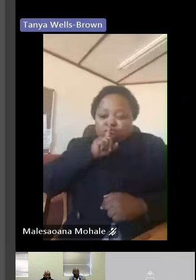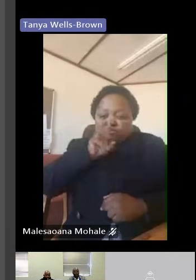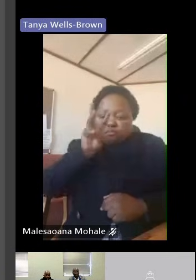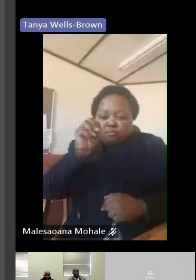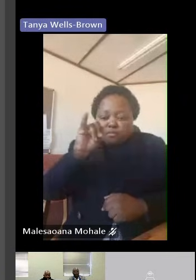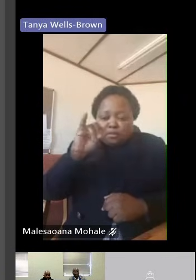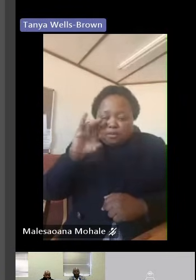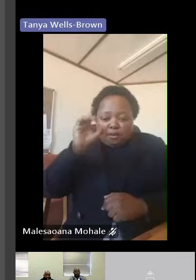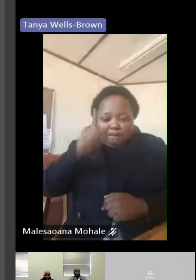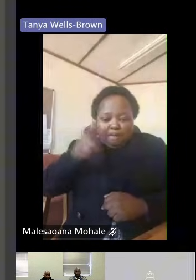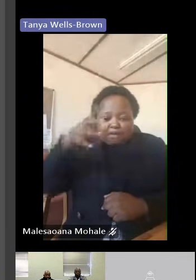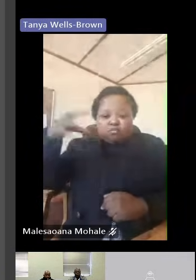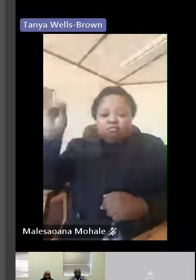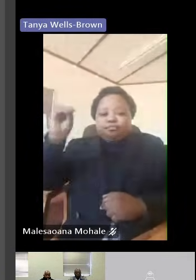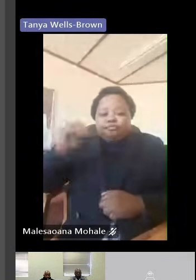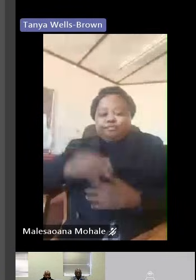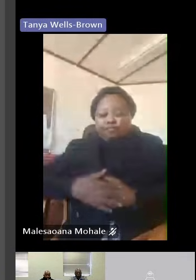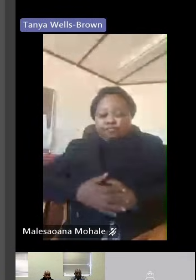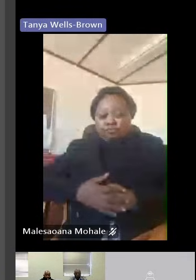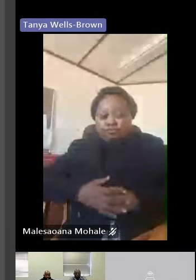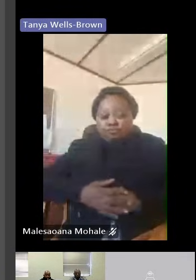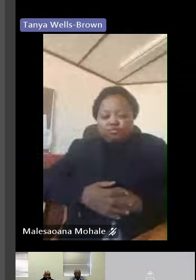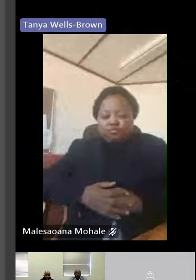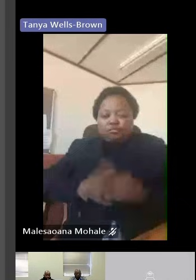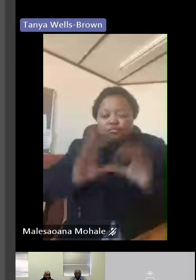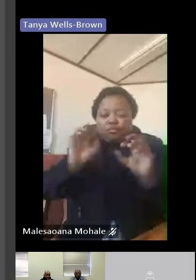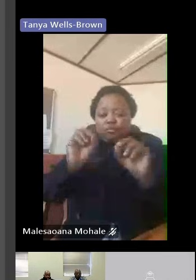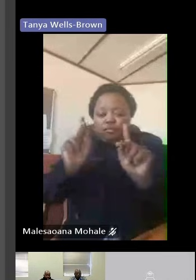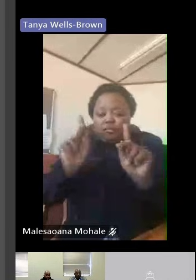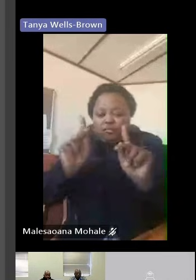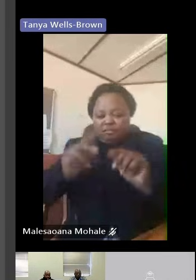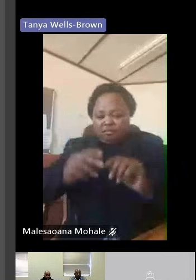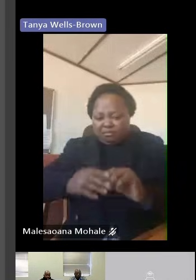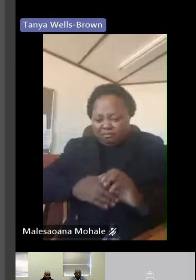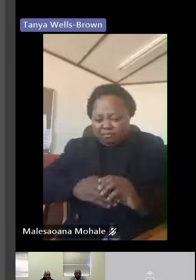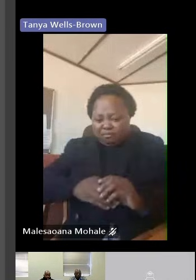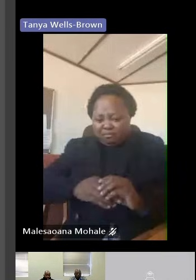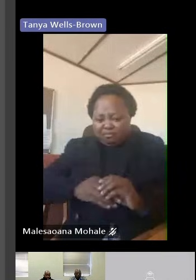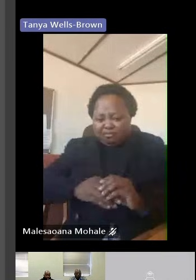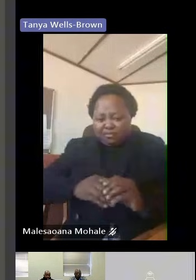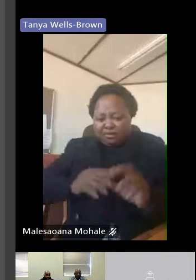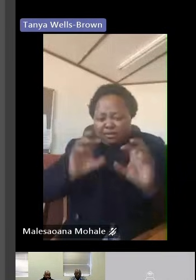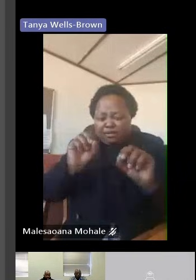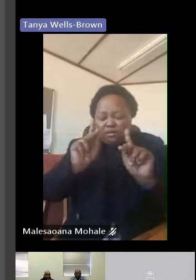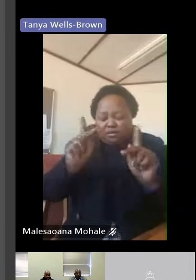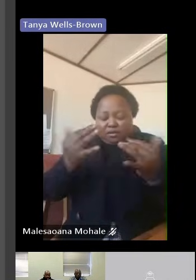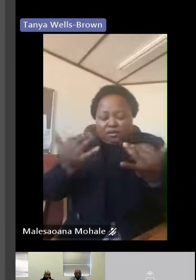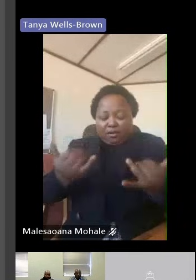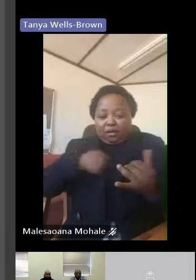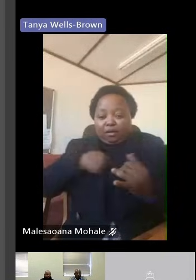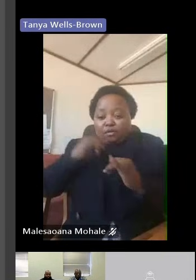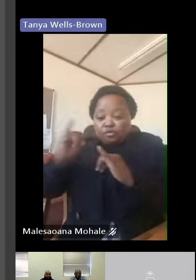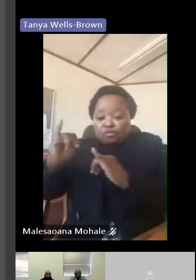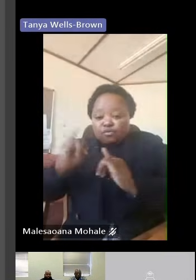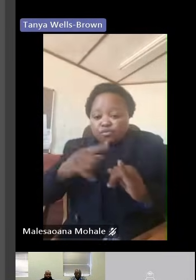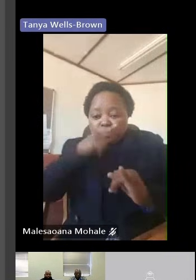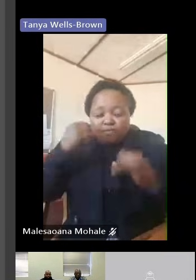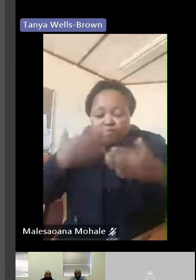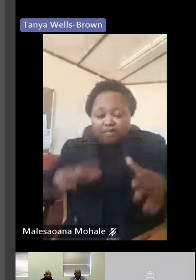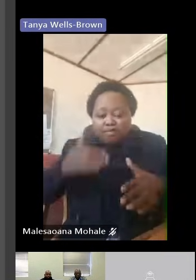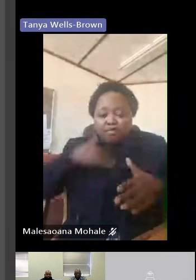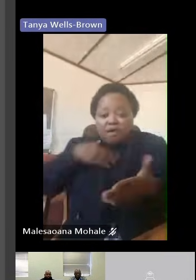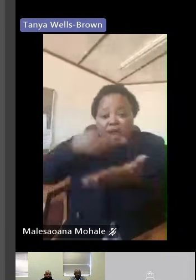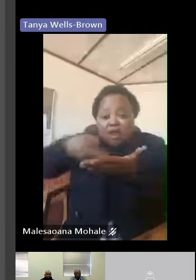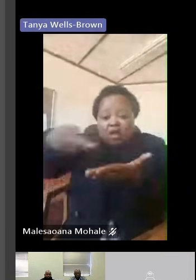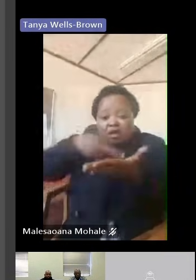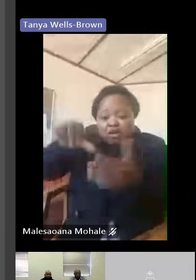Thank you. Okay, so I have already been introduced. I am a registered social worker in the